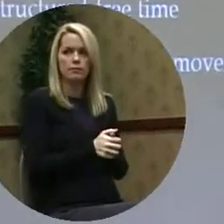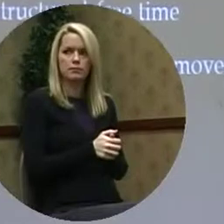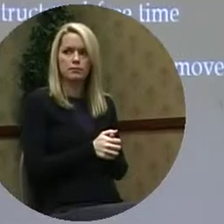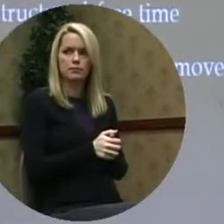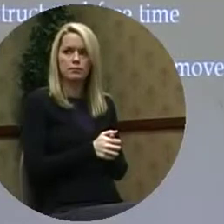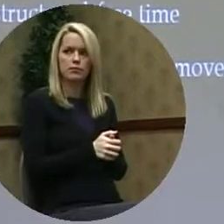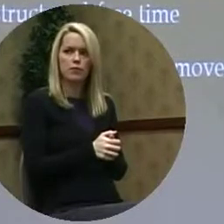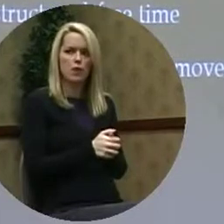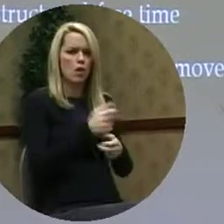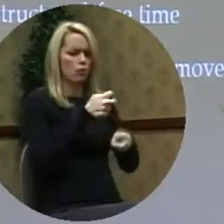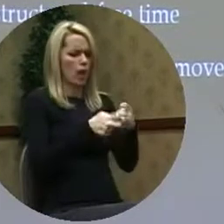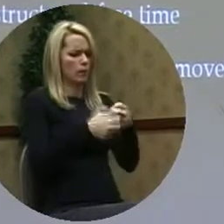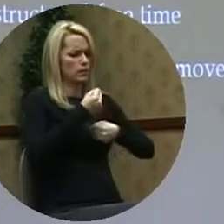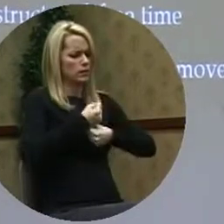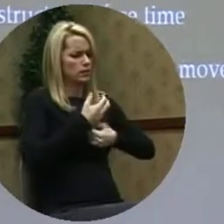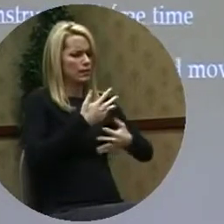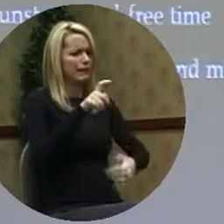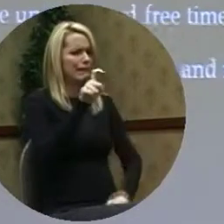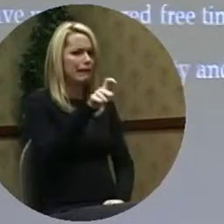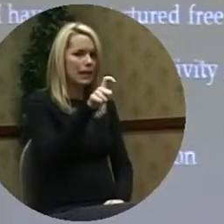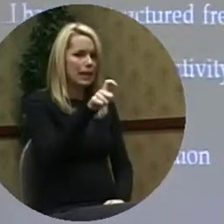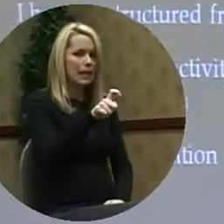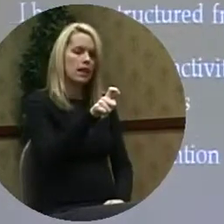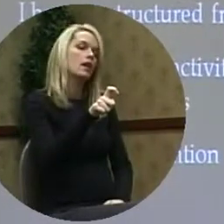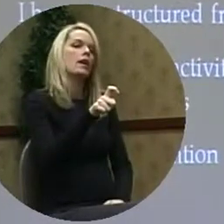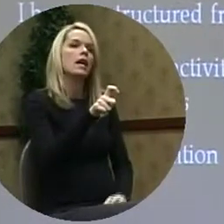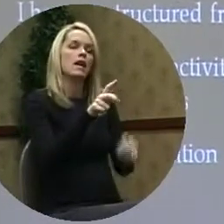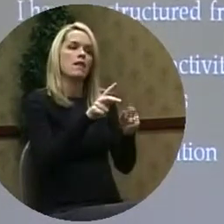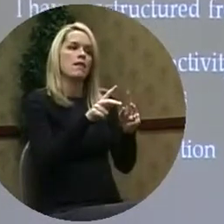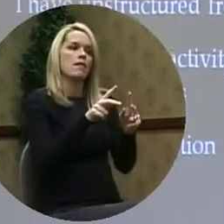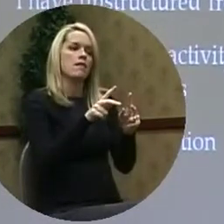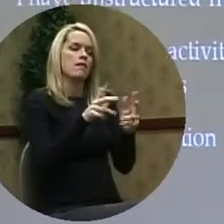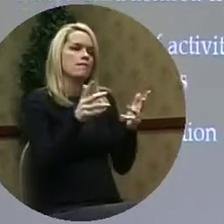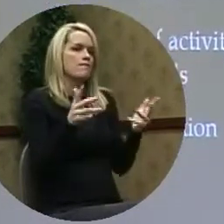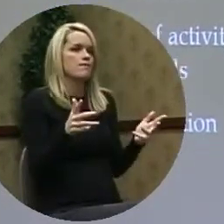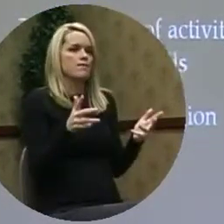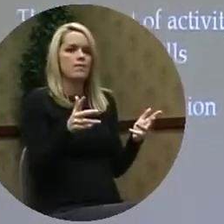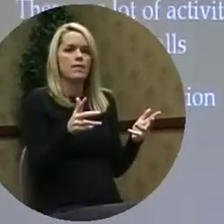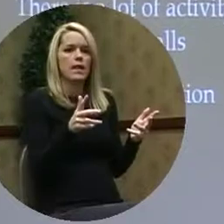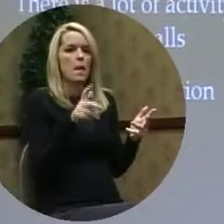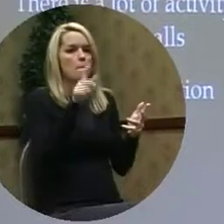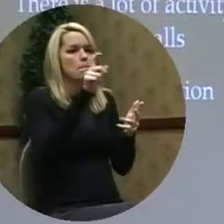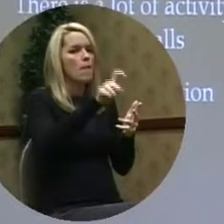She has trouble expressing her needs and does very poorly in unstructured times.